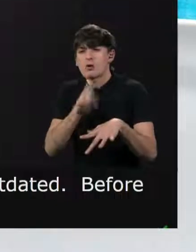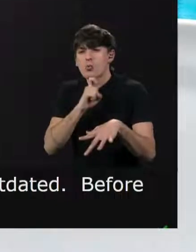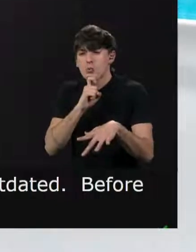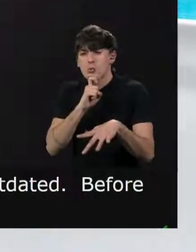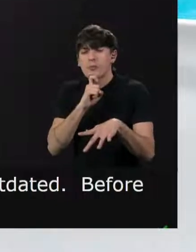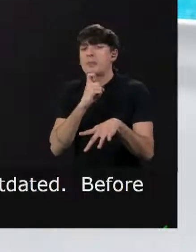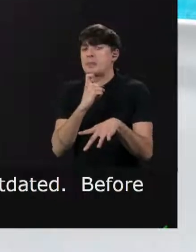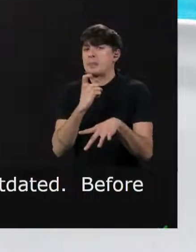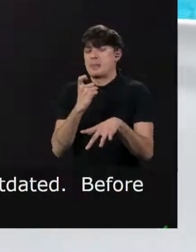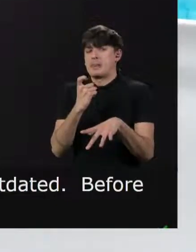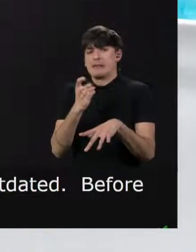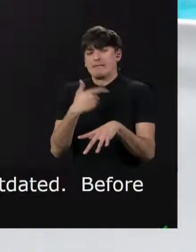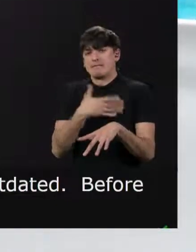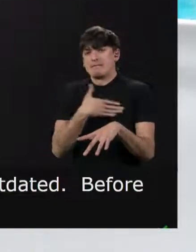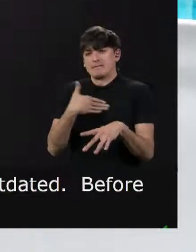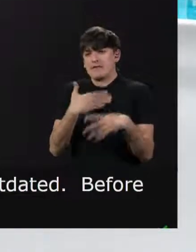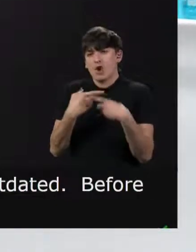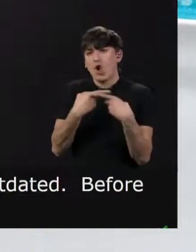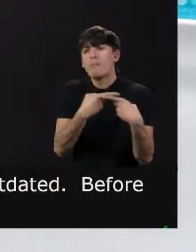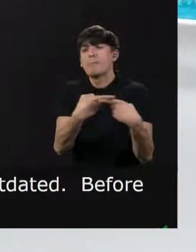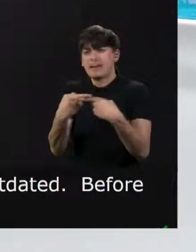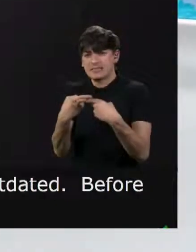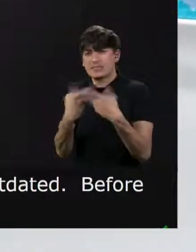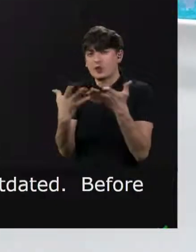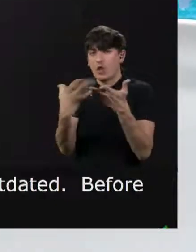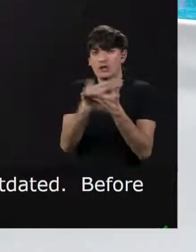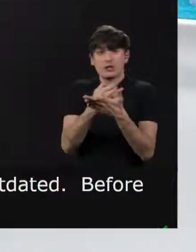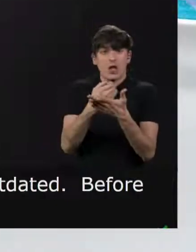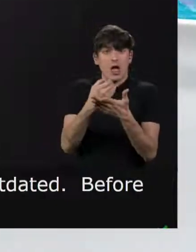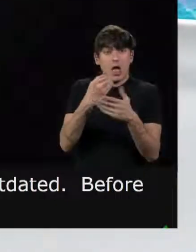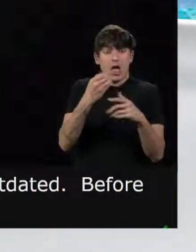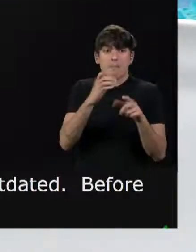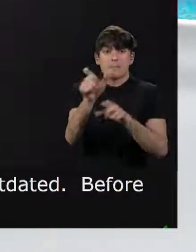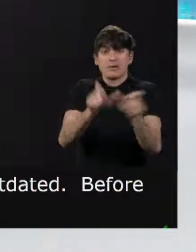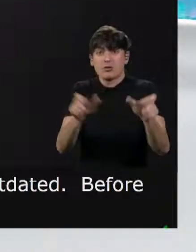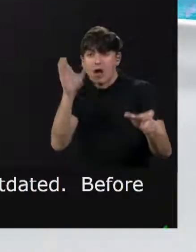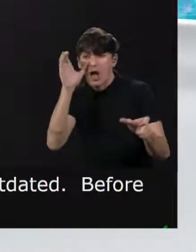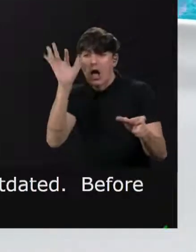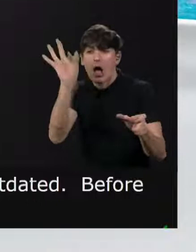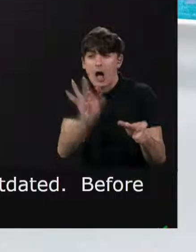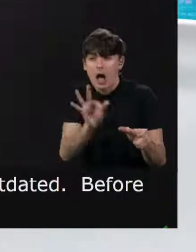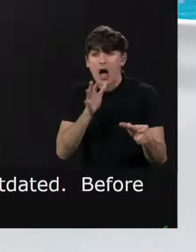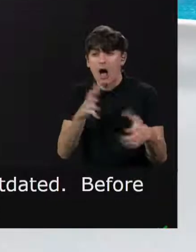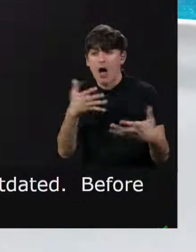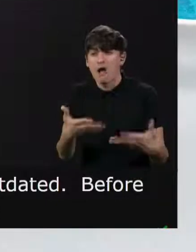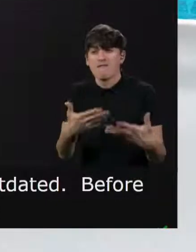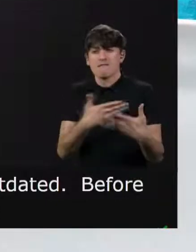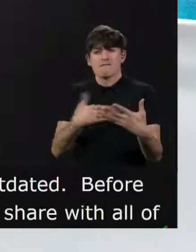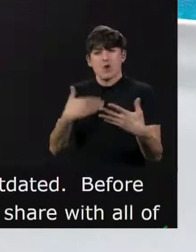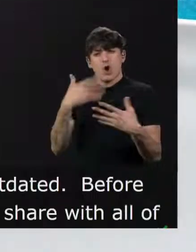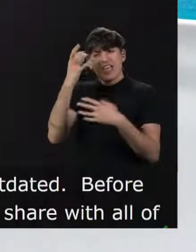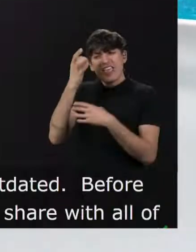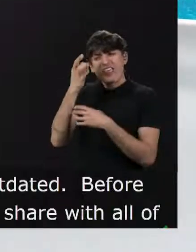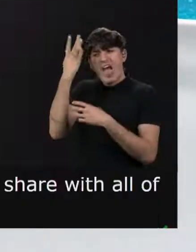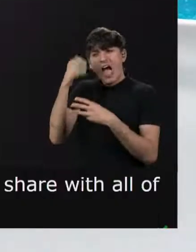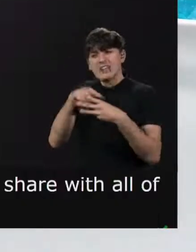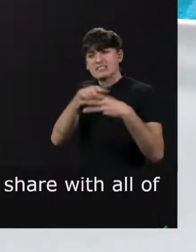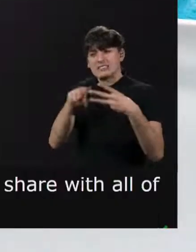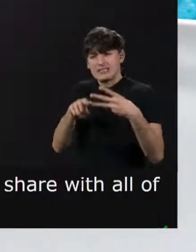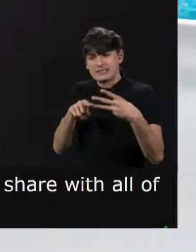I would like to share with all of our audience 3 key ideas